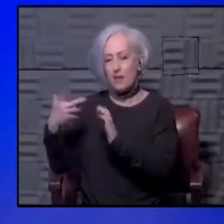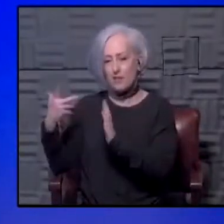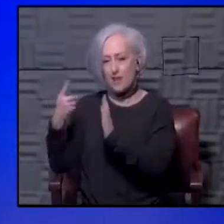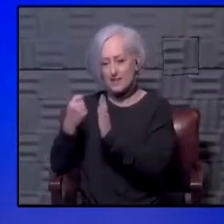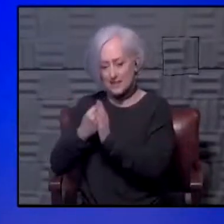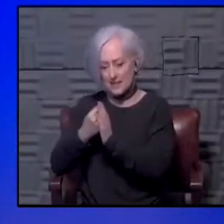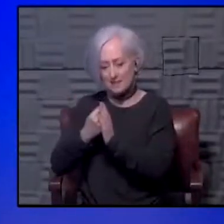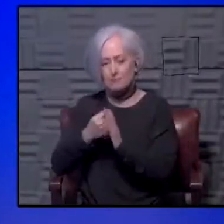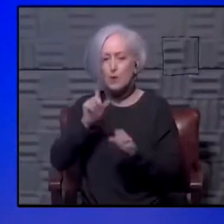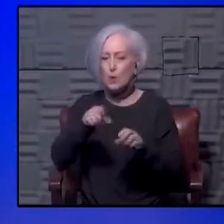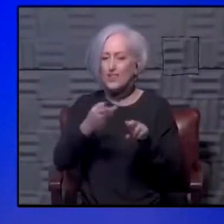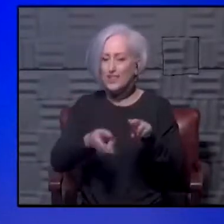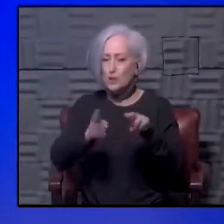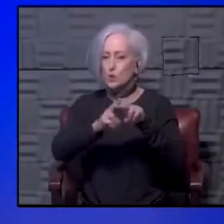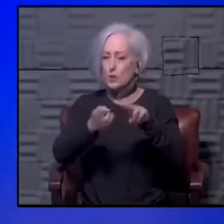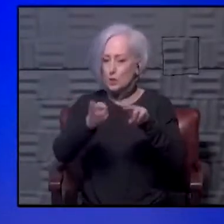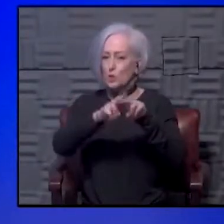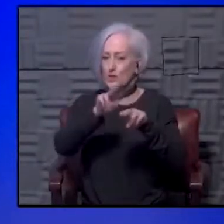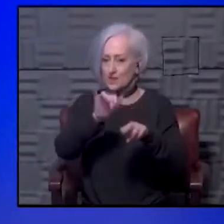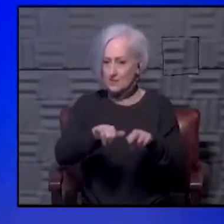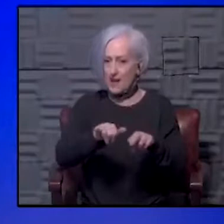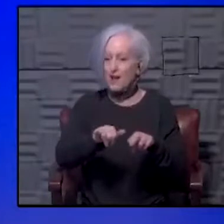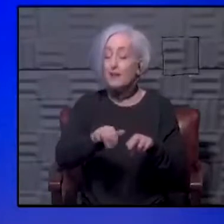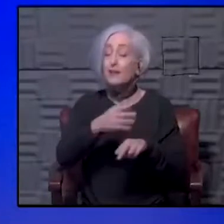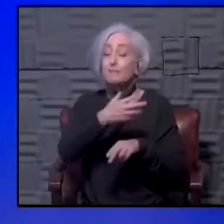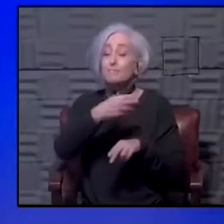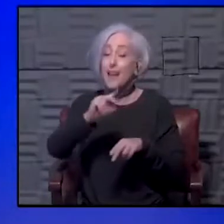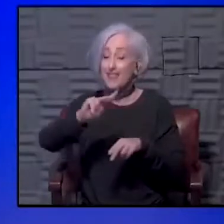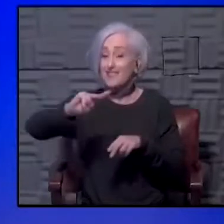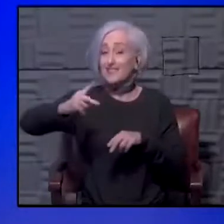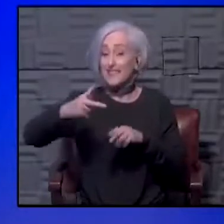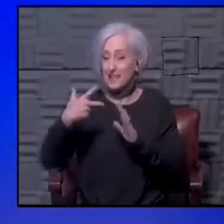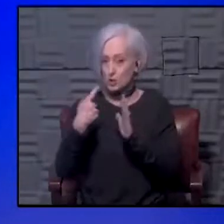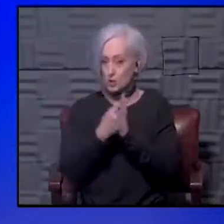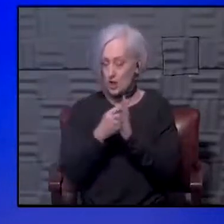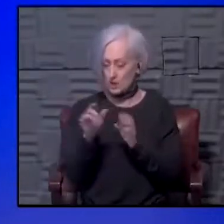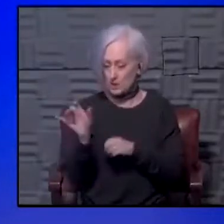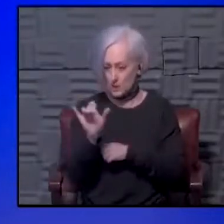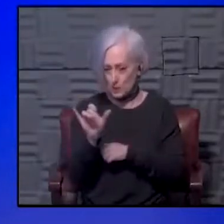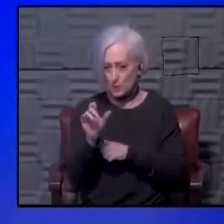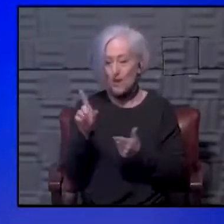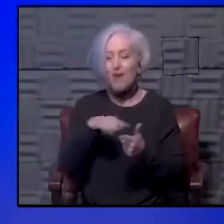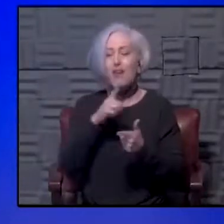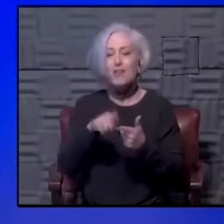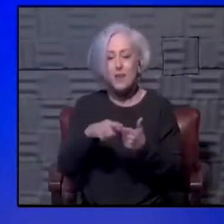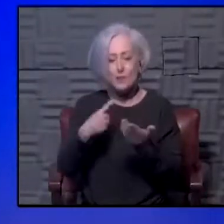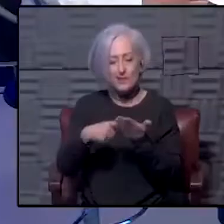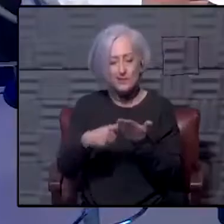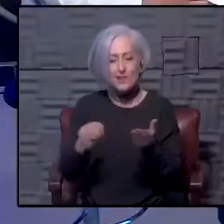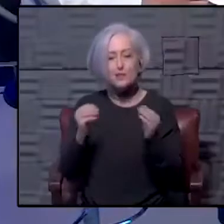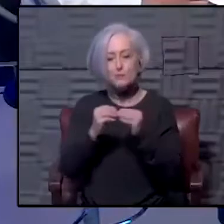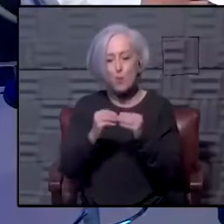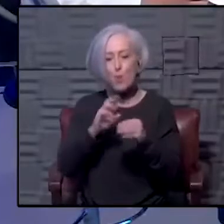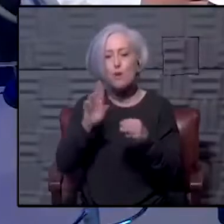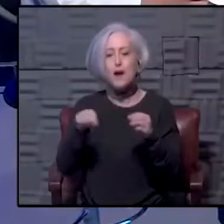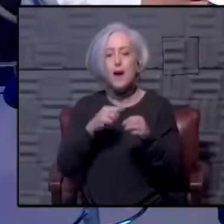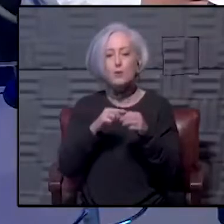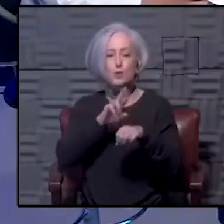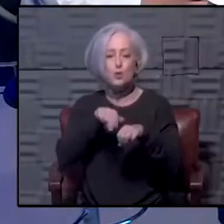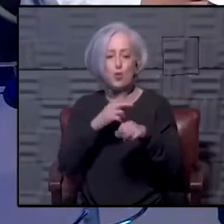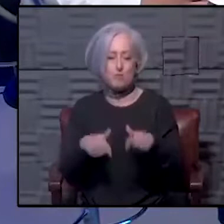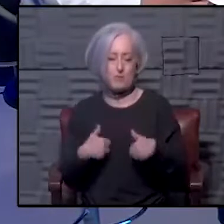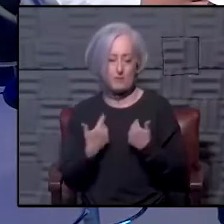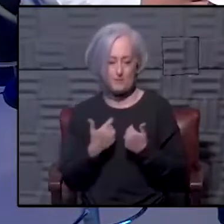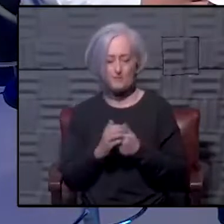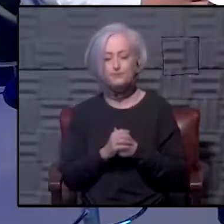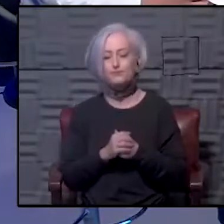need to increase that, and especially to get that second dose, and then we'll be able to talk about doing those things that we all want to get back to. I know that I'll share